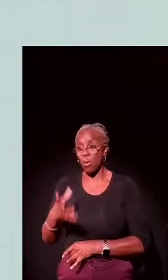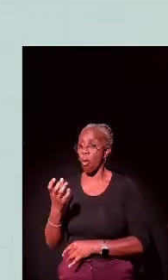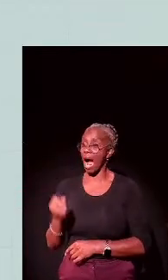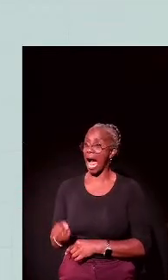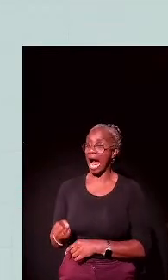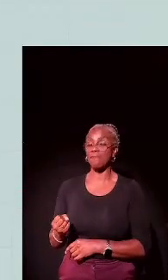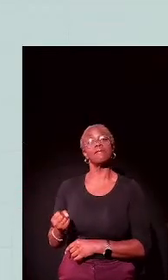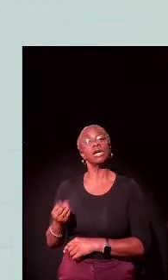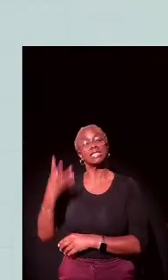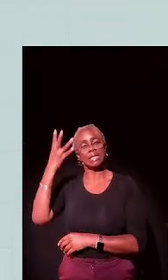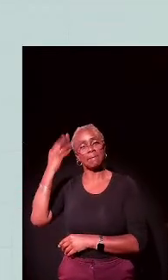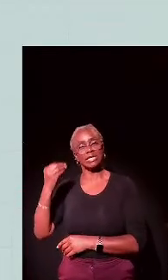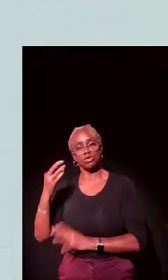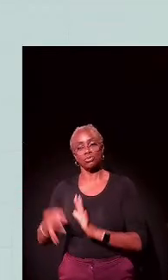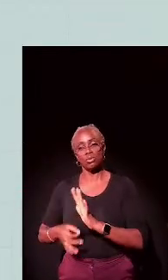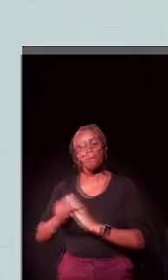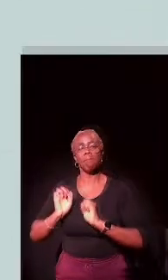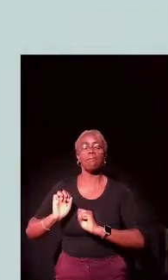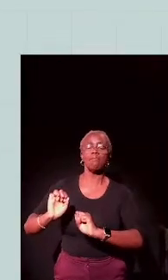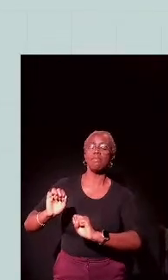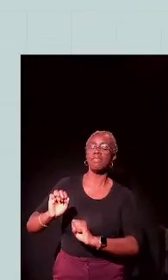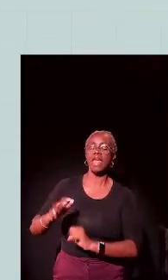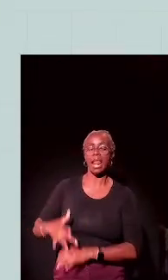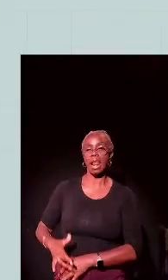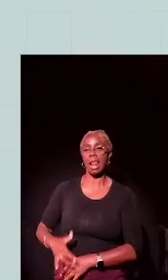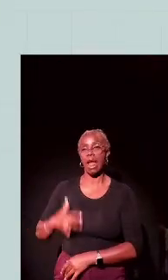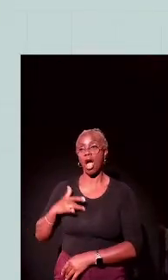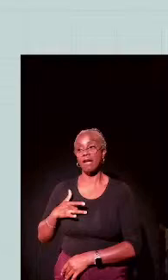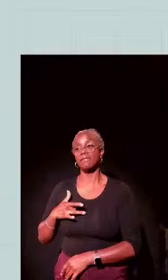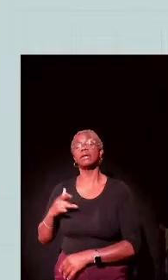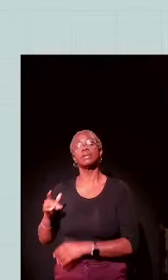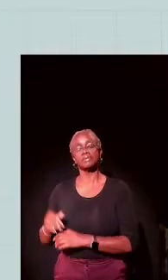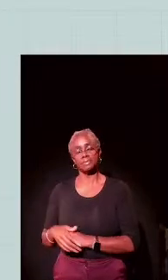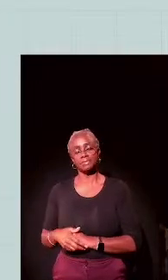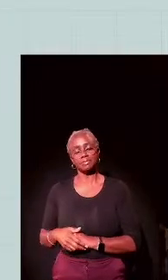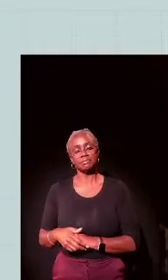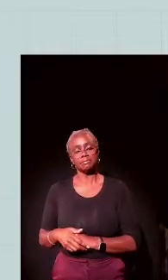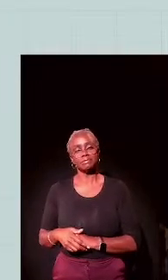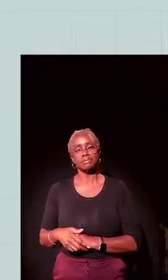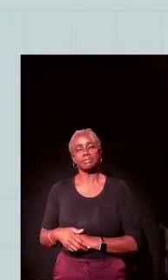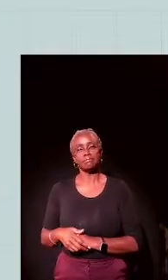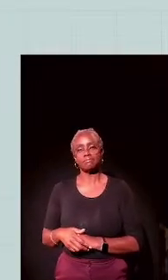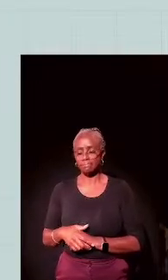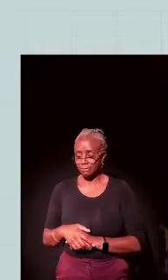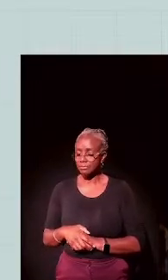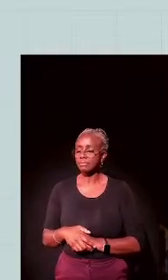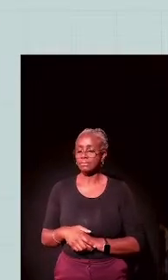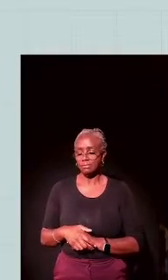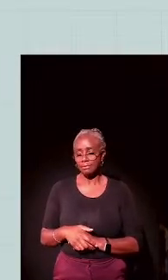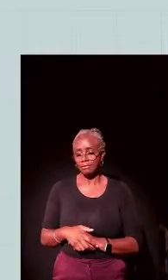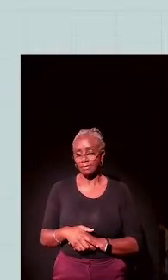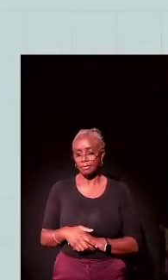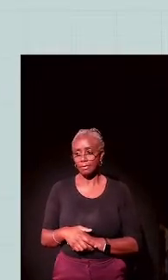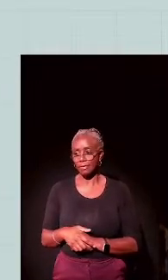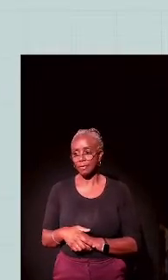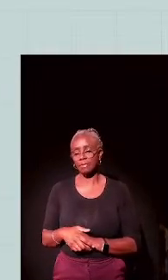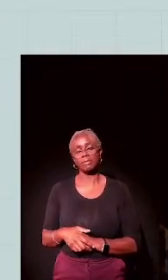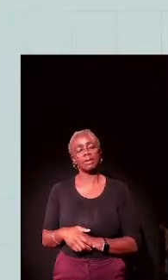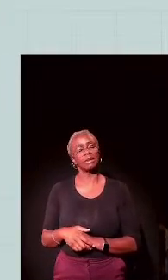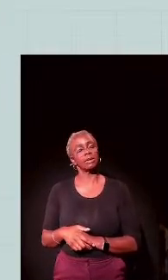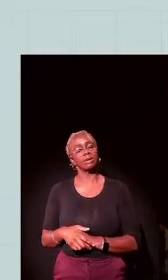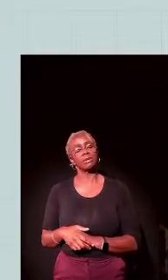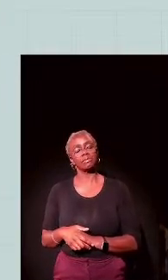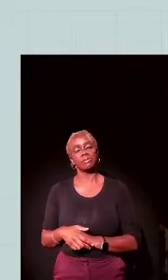their quality of life? So this was kind of broadly the question I was posing. And something that we observed there